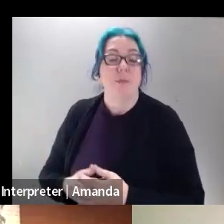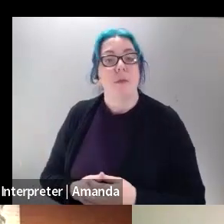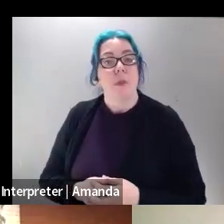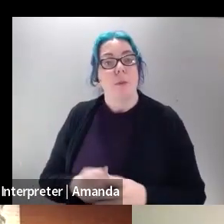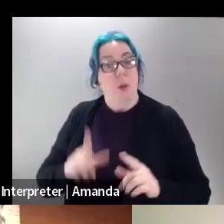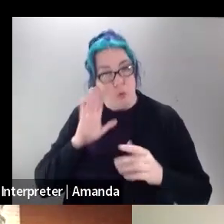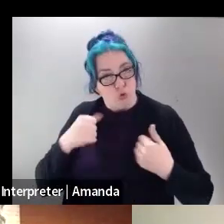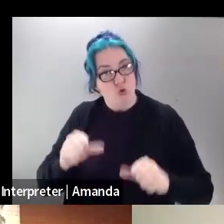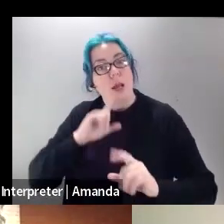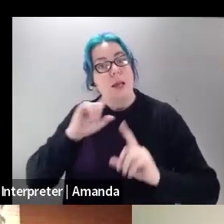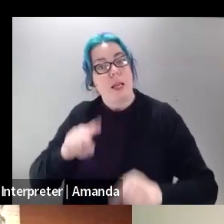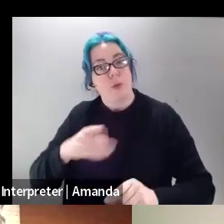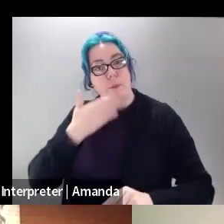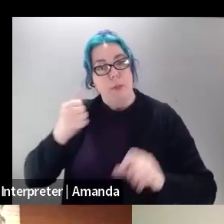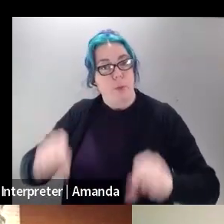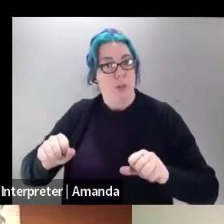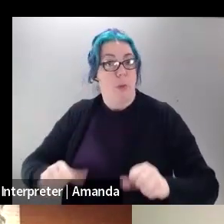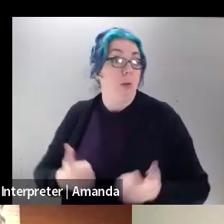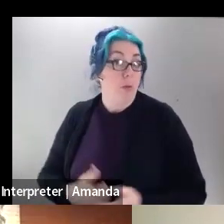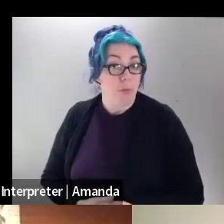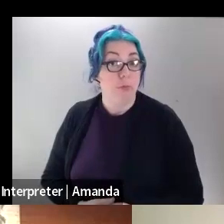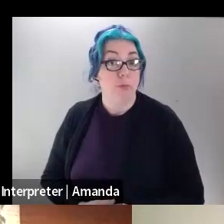answer it to the best of my ability for now.